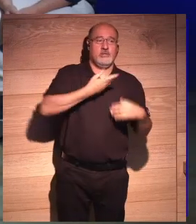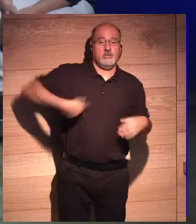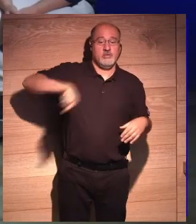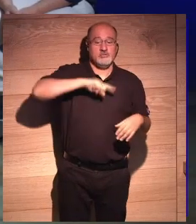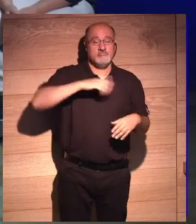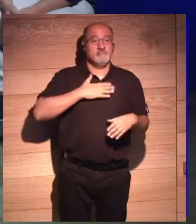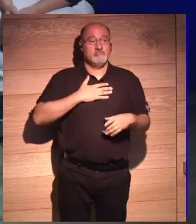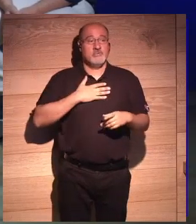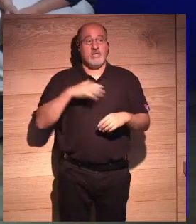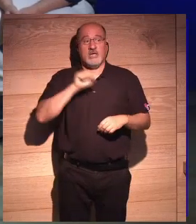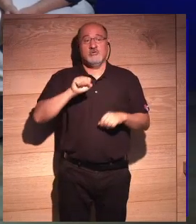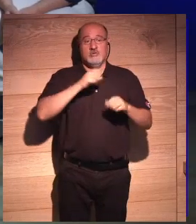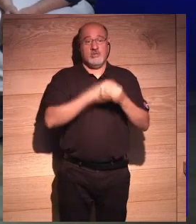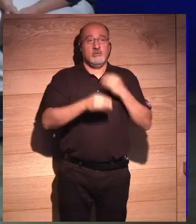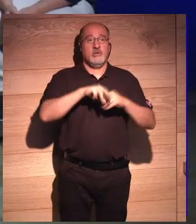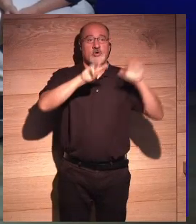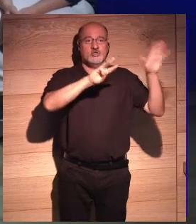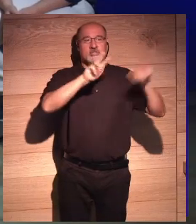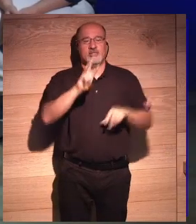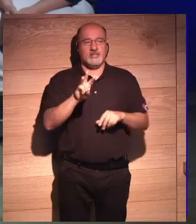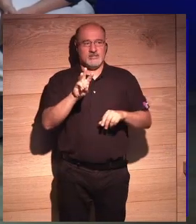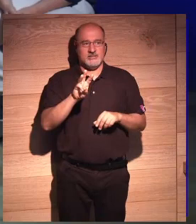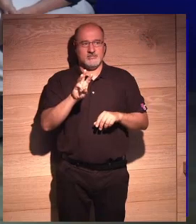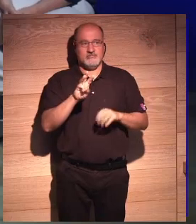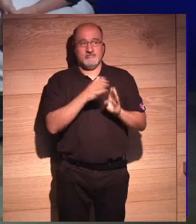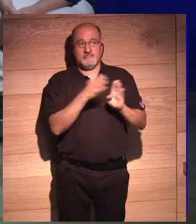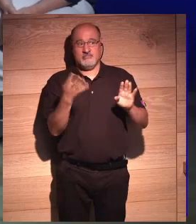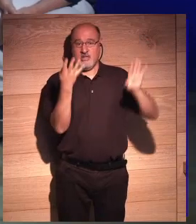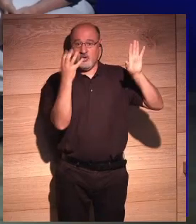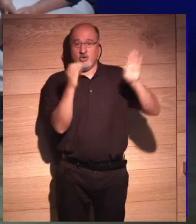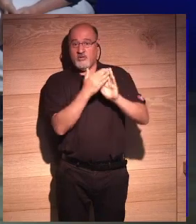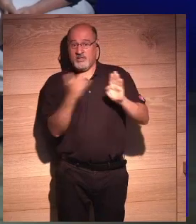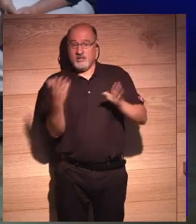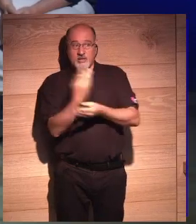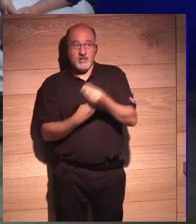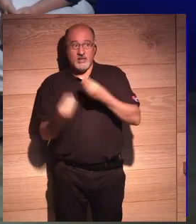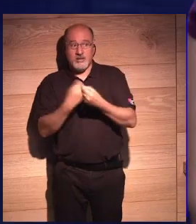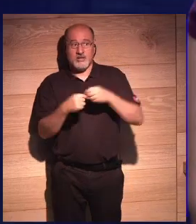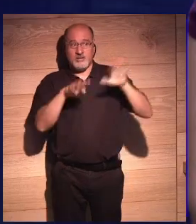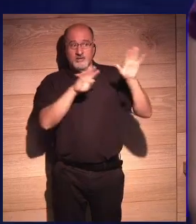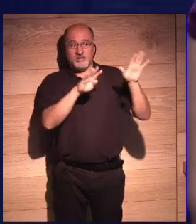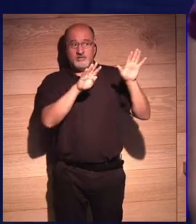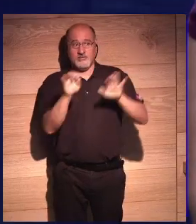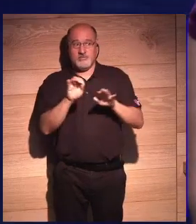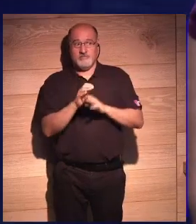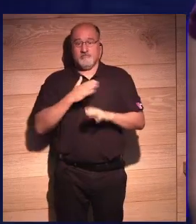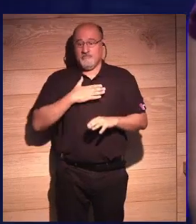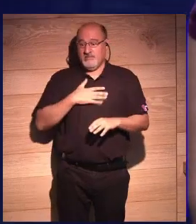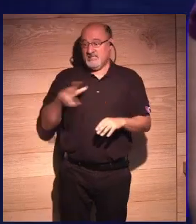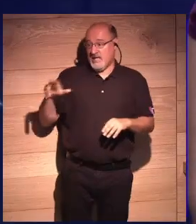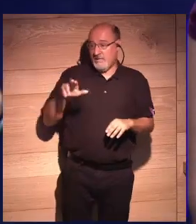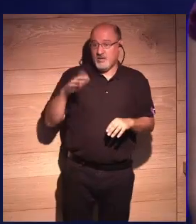time, well, in my generation, I was born in 1983. Since the end of the 90s, every child has been born.